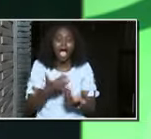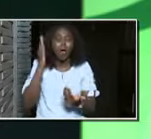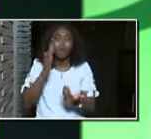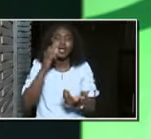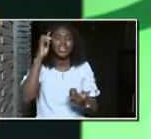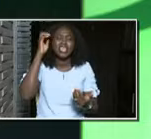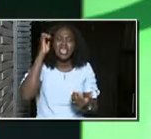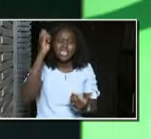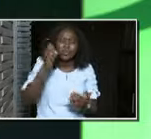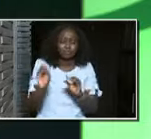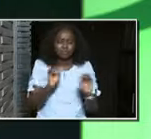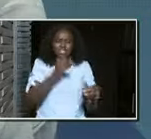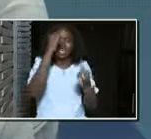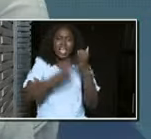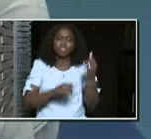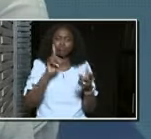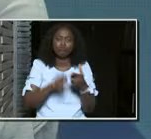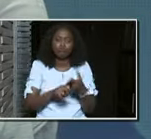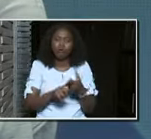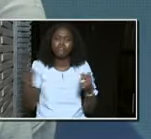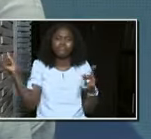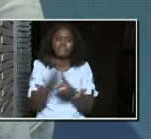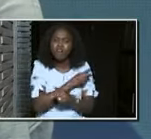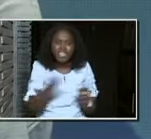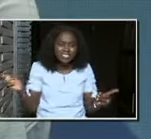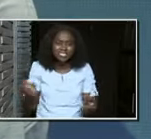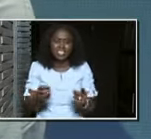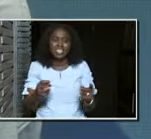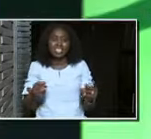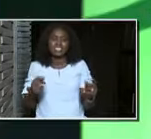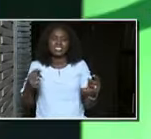to violence, extremism, terrorism?